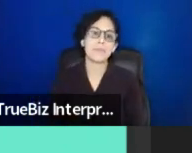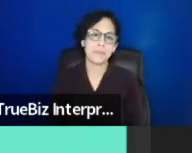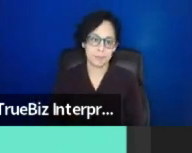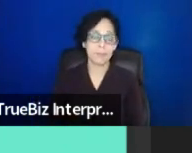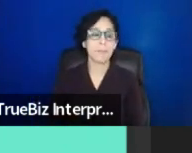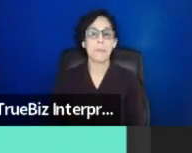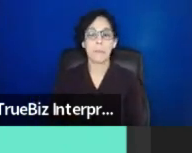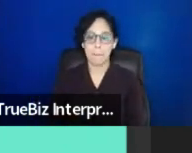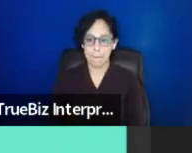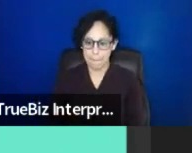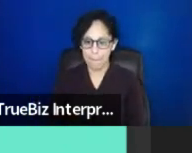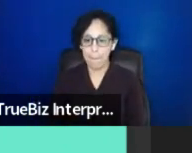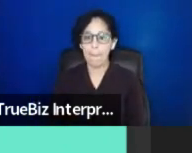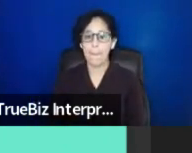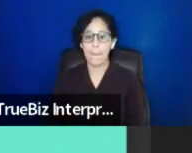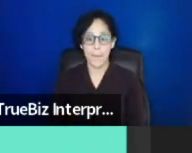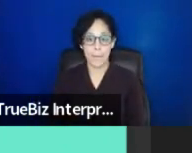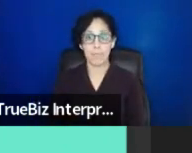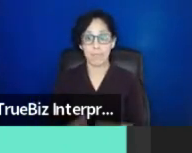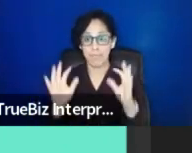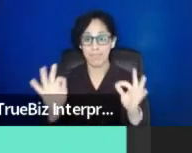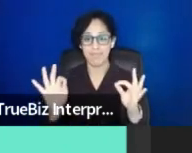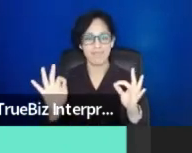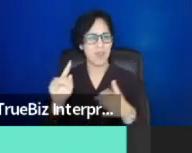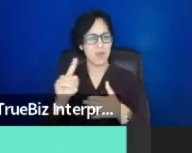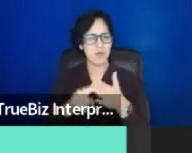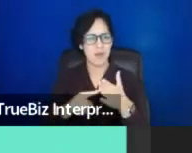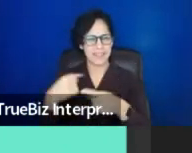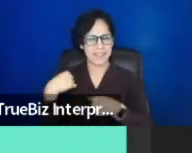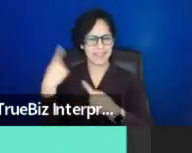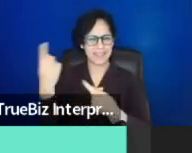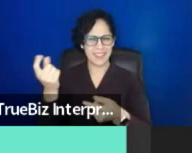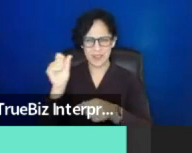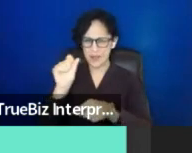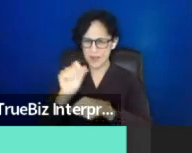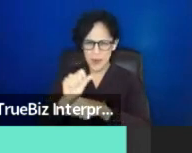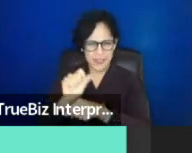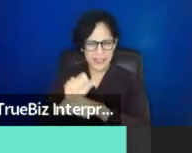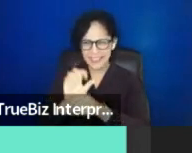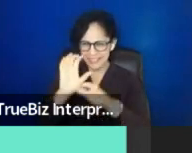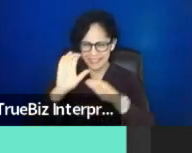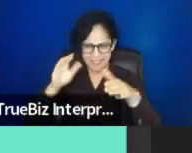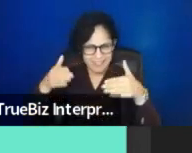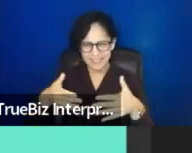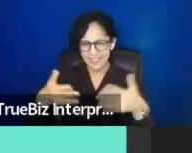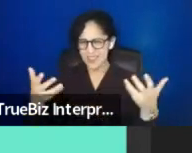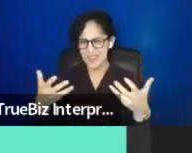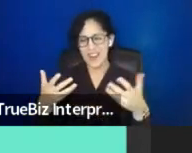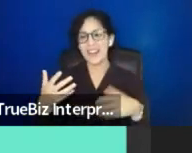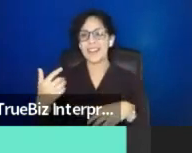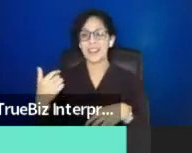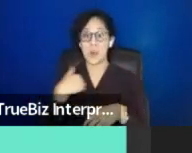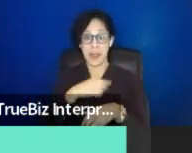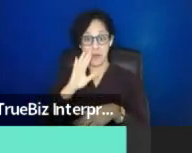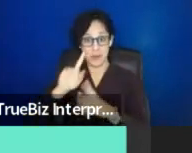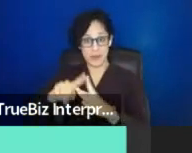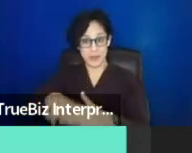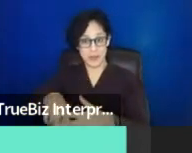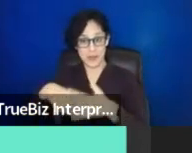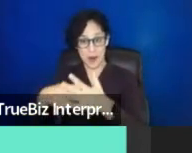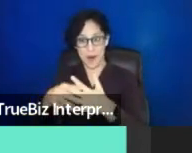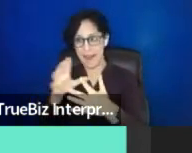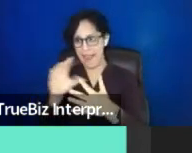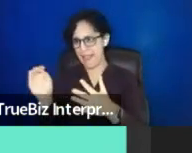All righty, what have we been working on? And I will kick this off, and I just encourage my colleagues to please feel free to jump